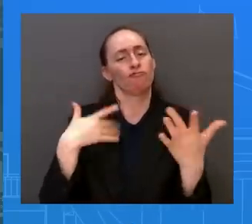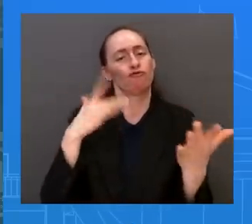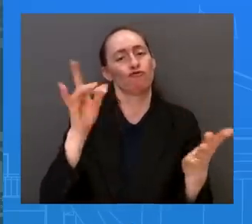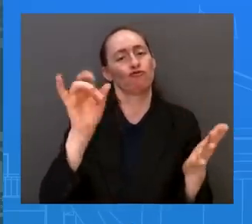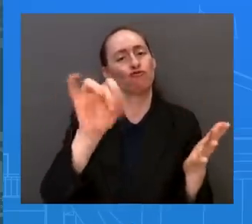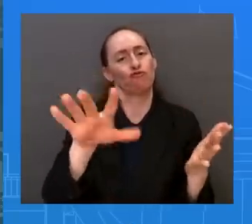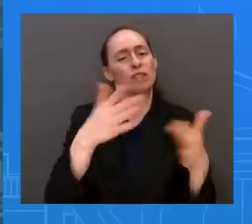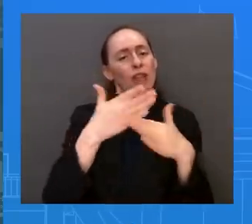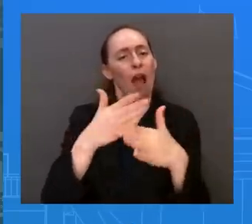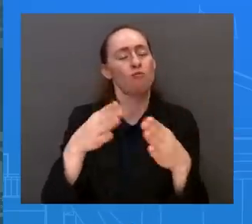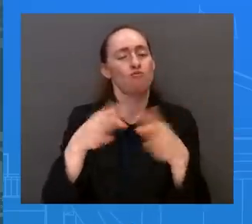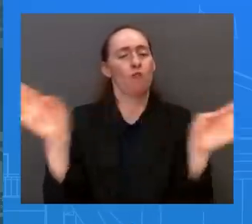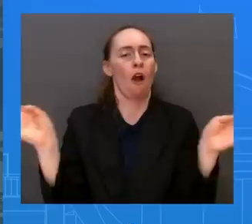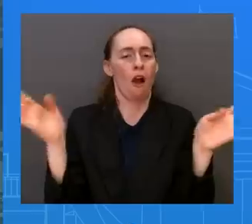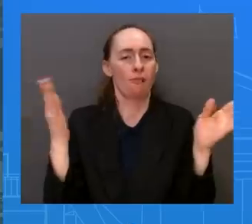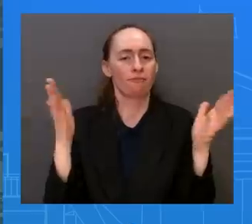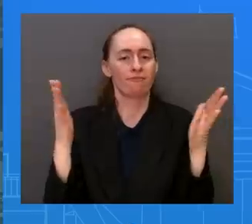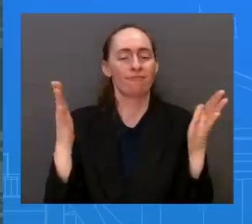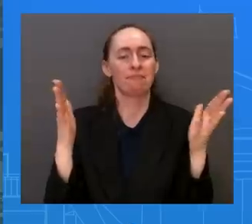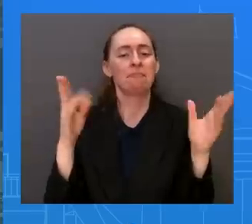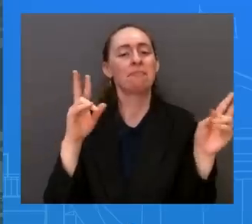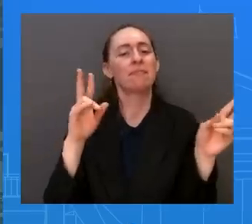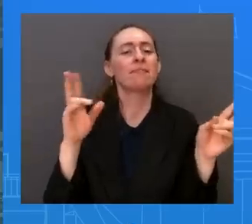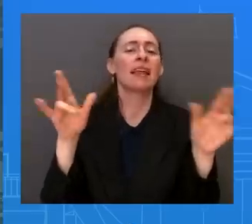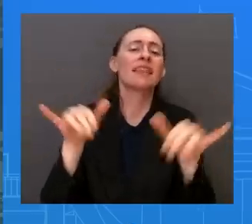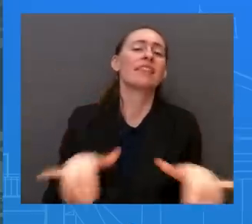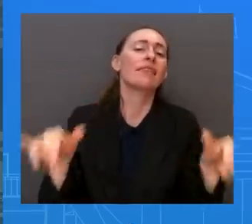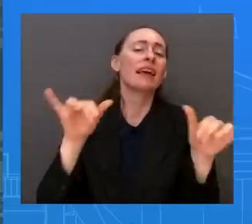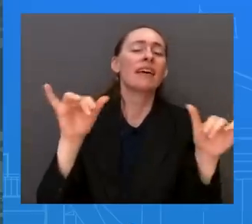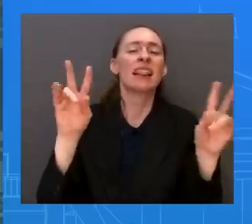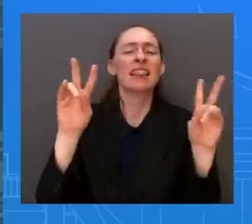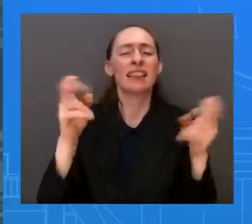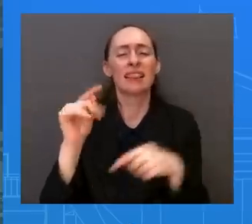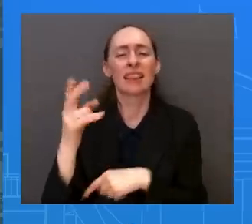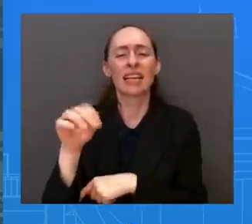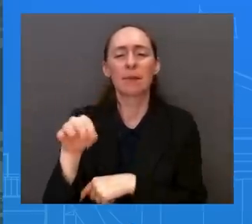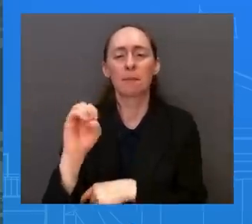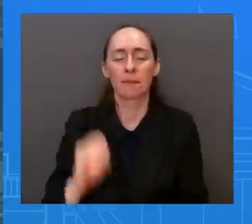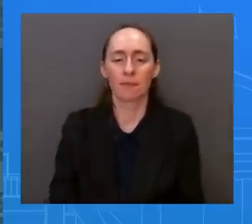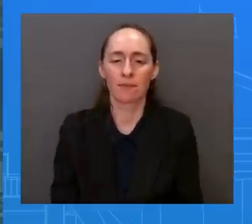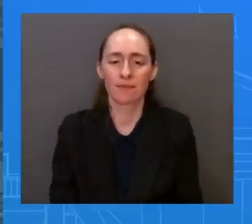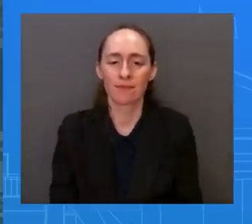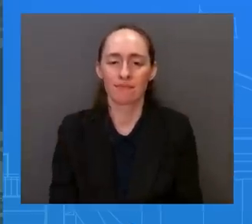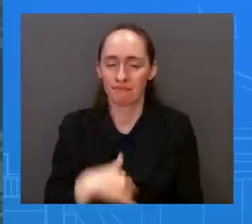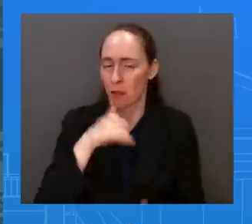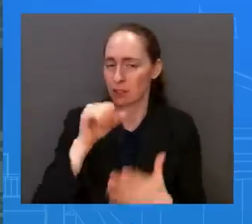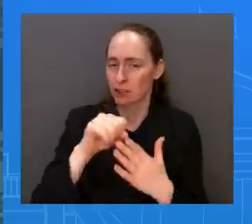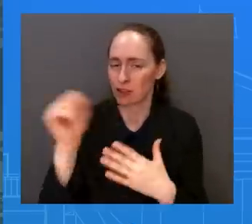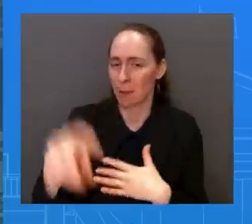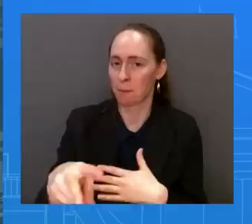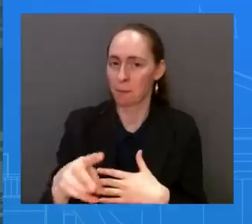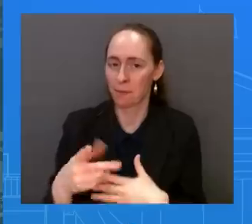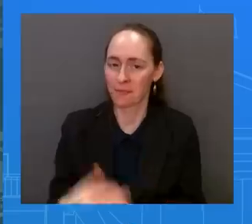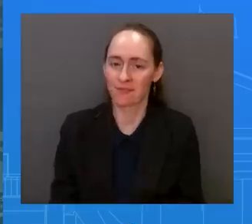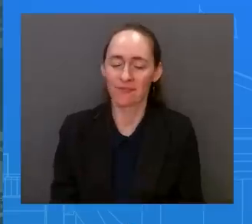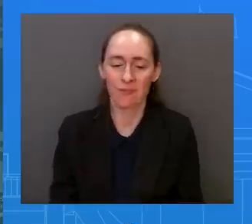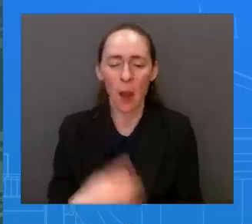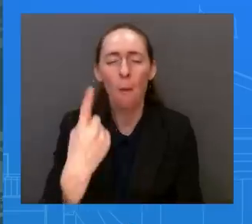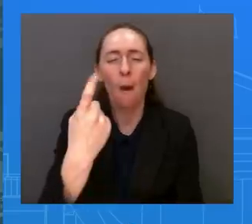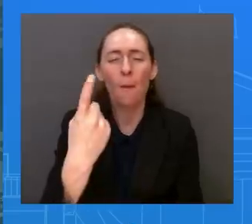a little bit of the themes a little bit here. You heard from Brian. Just not going to get ahead of the president from here. I'm going to go ahead. Thank you.